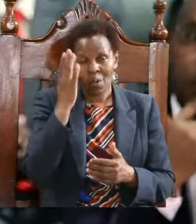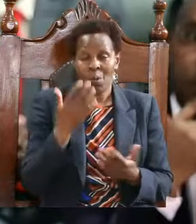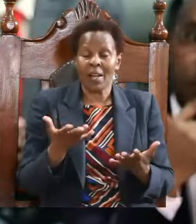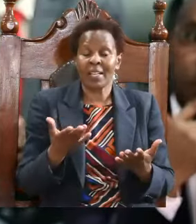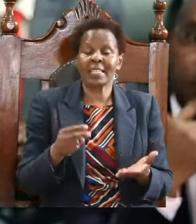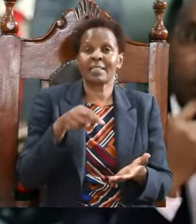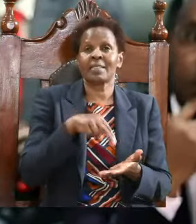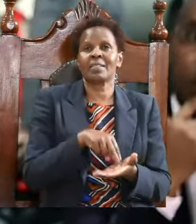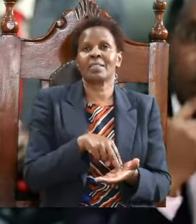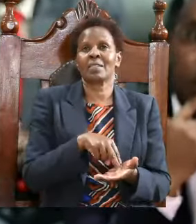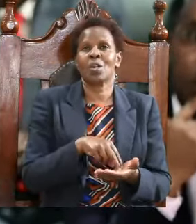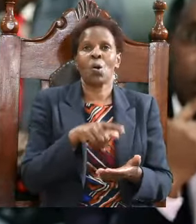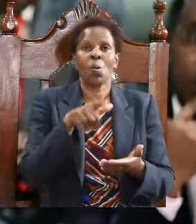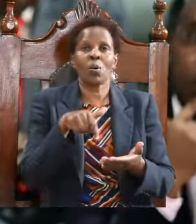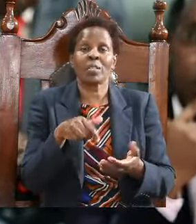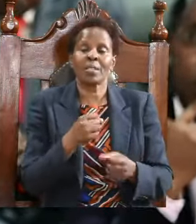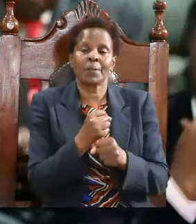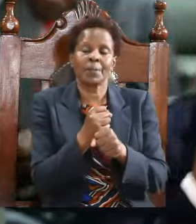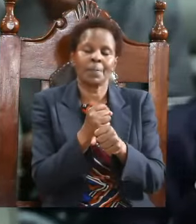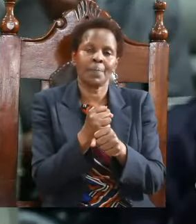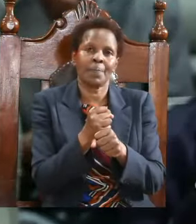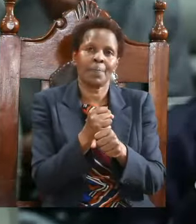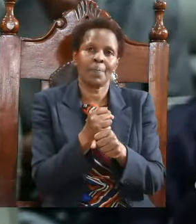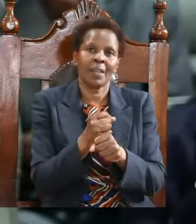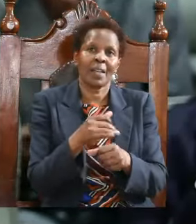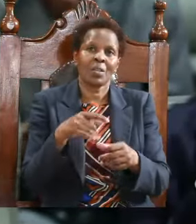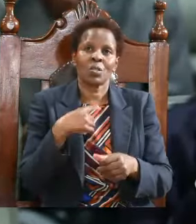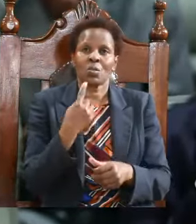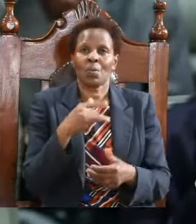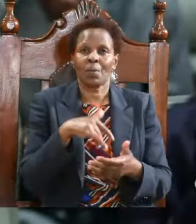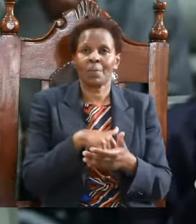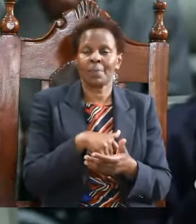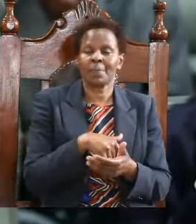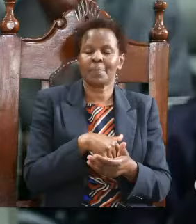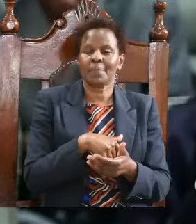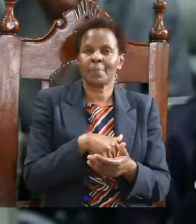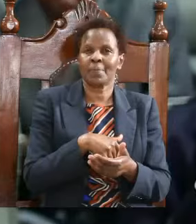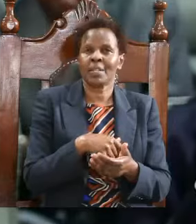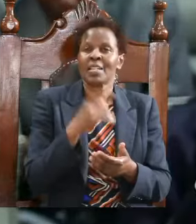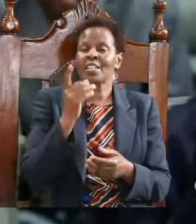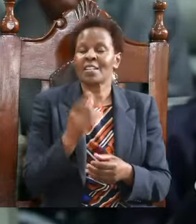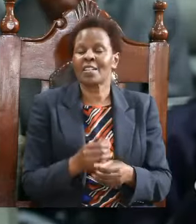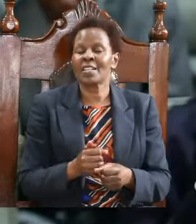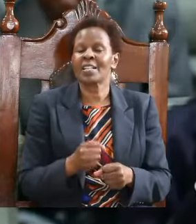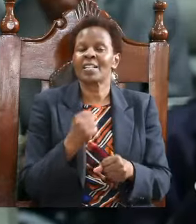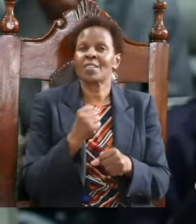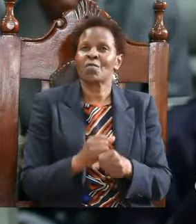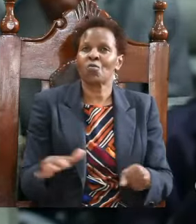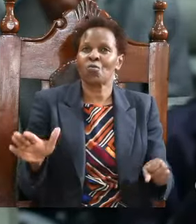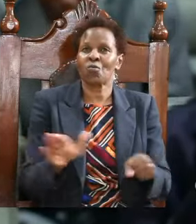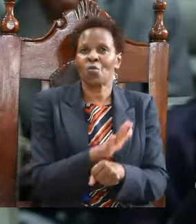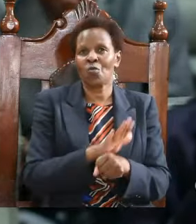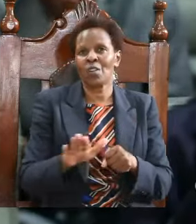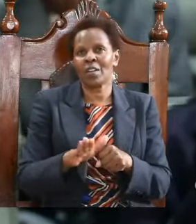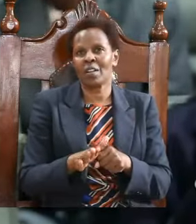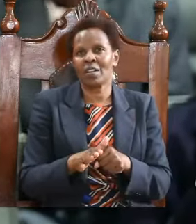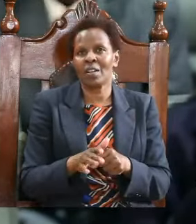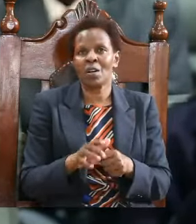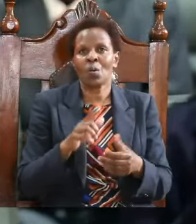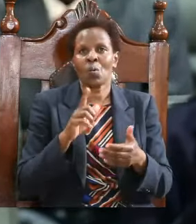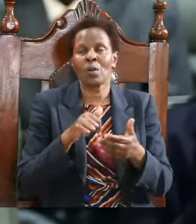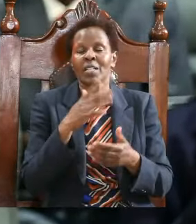stand, what I needed to do, so that I accomplish the mission ahead.